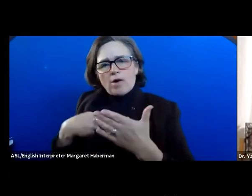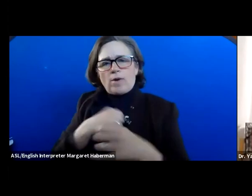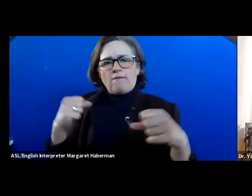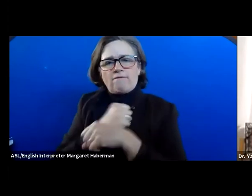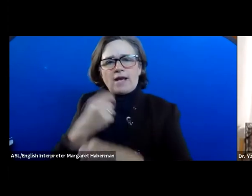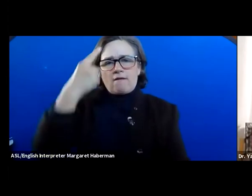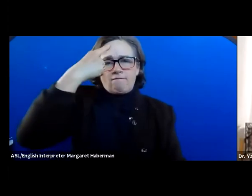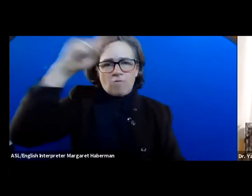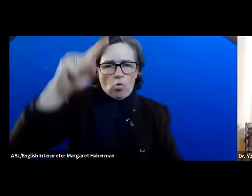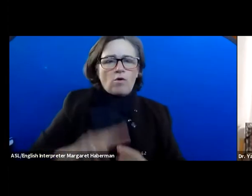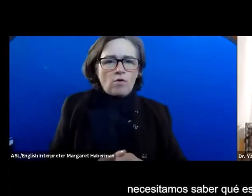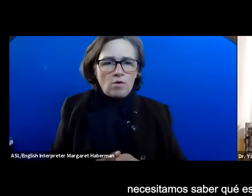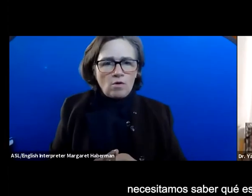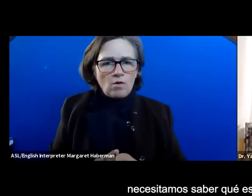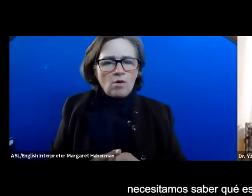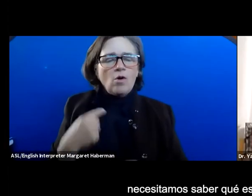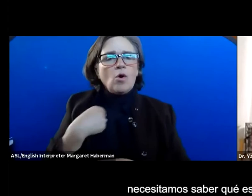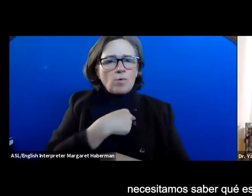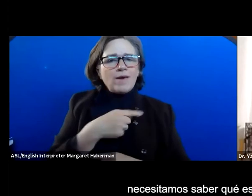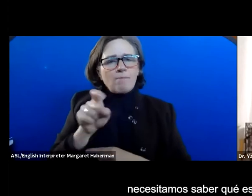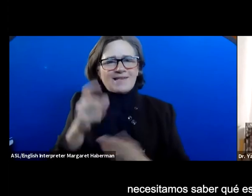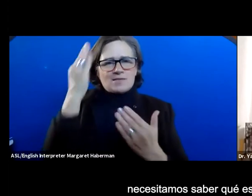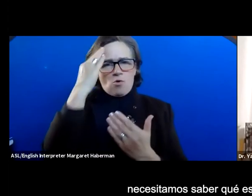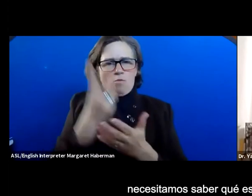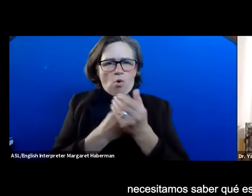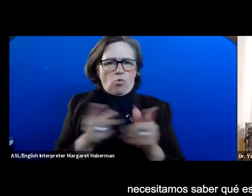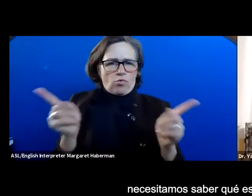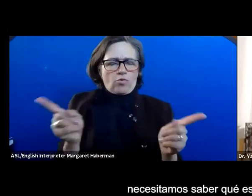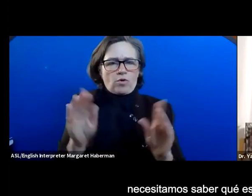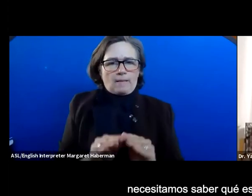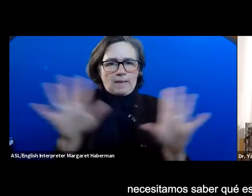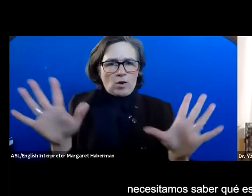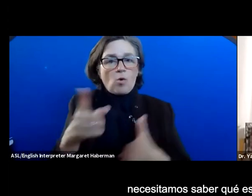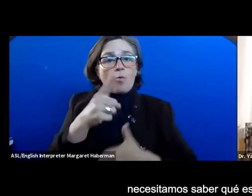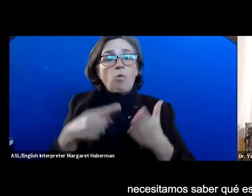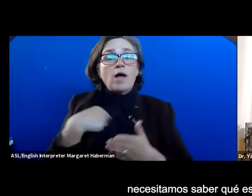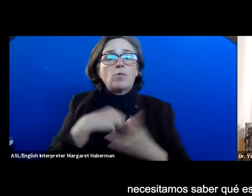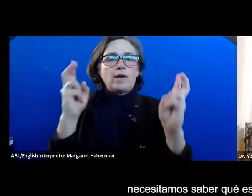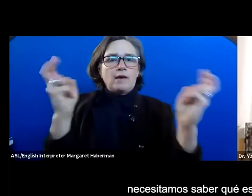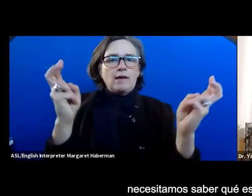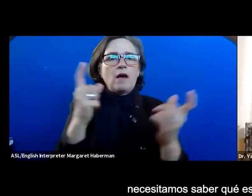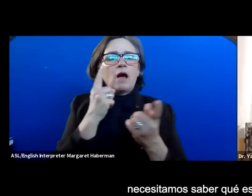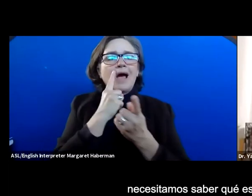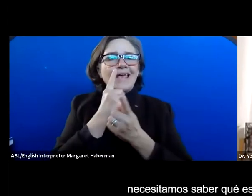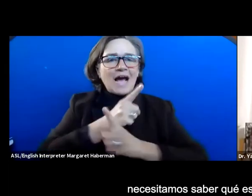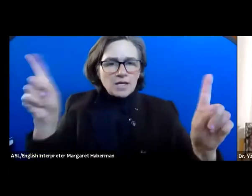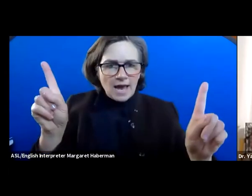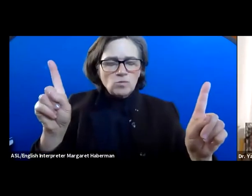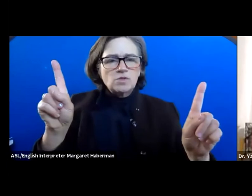use Freire's terminology, we need to know what it is that we announce and what it is that we